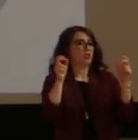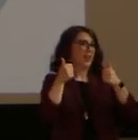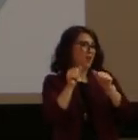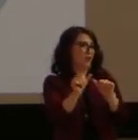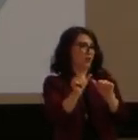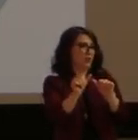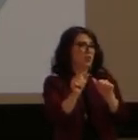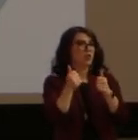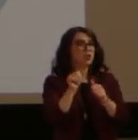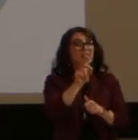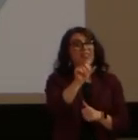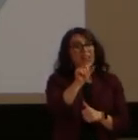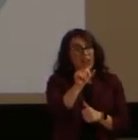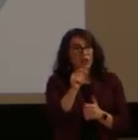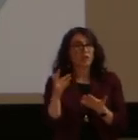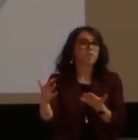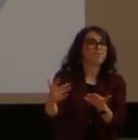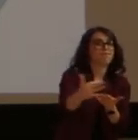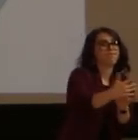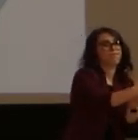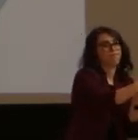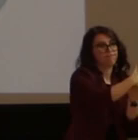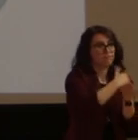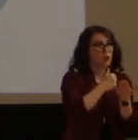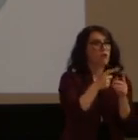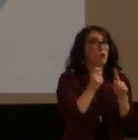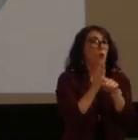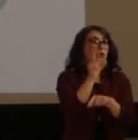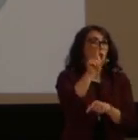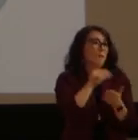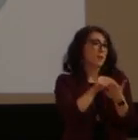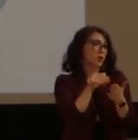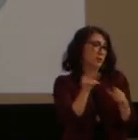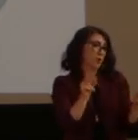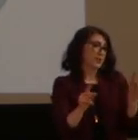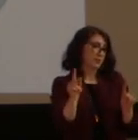data longitudinally from 1 million or more participants